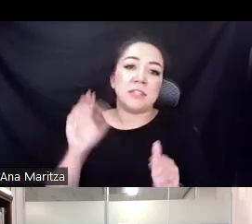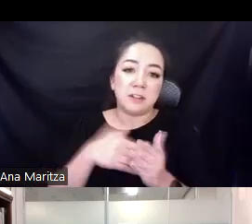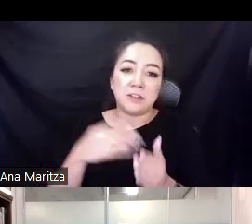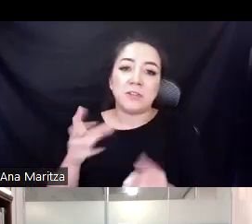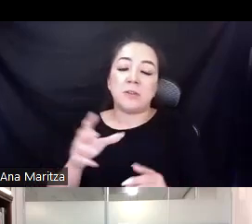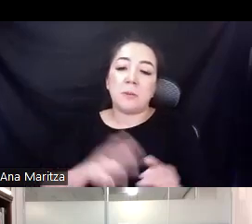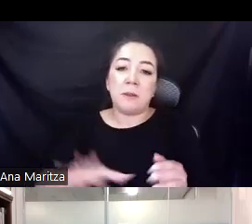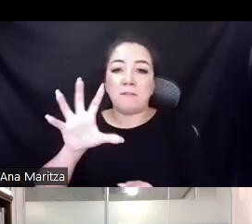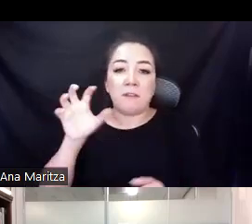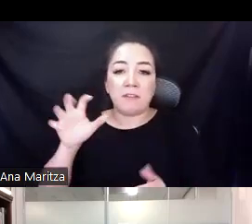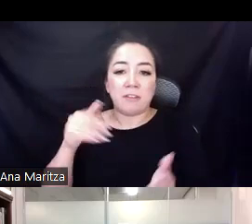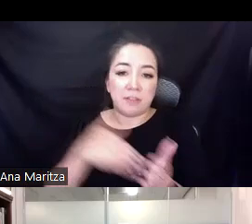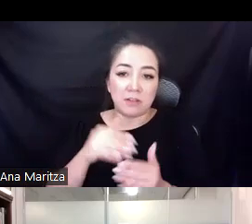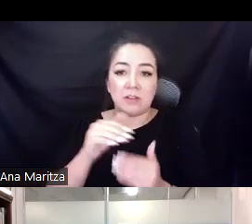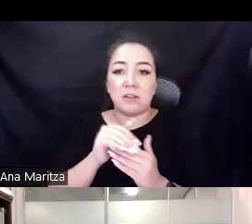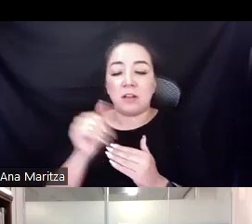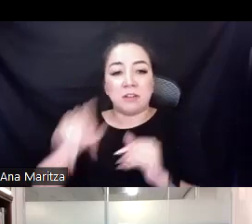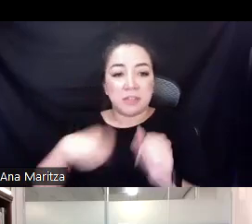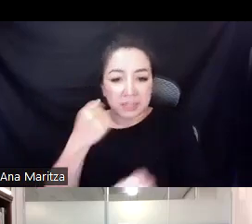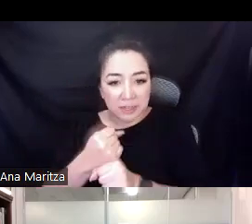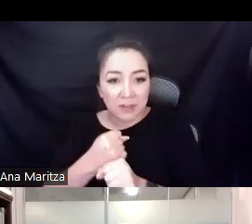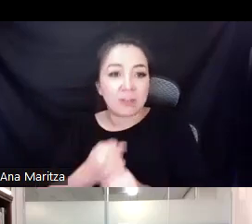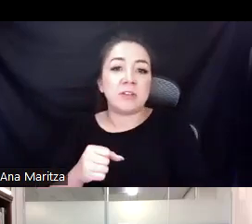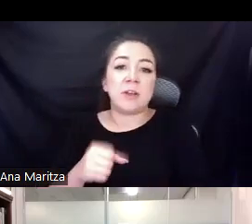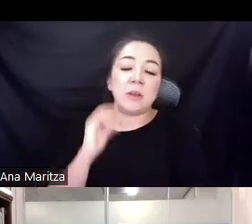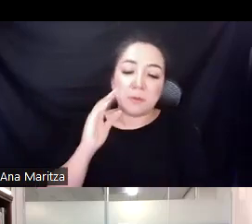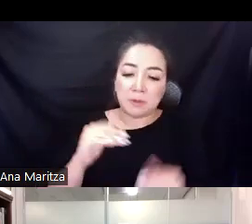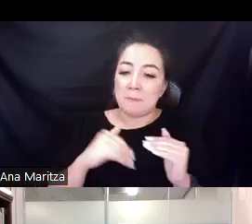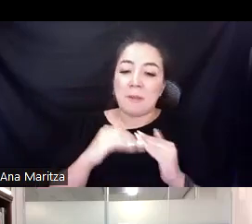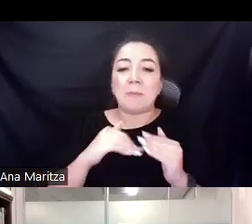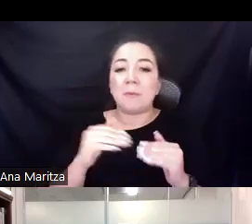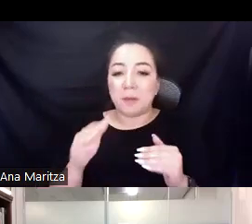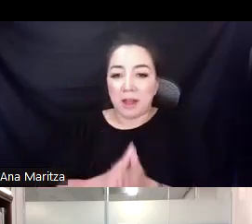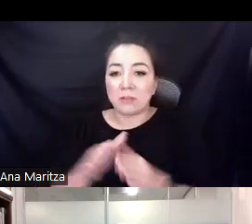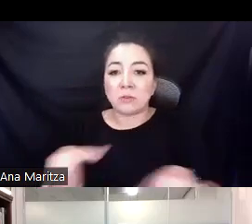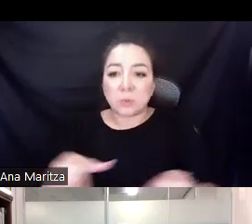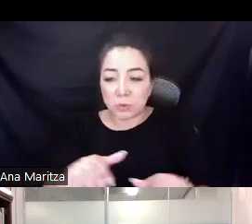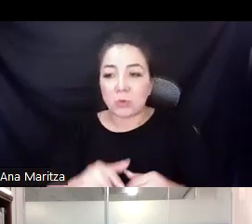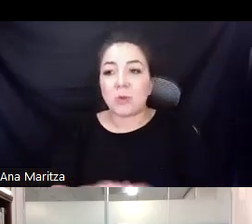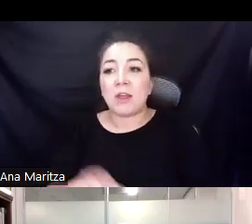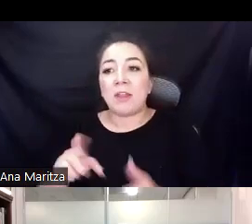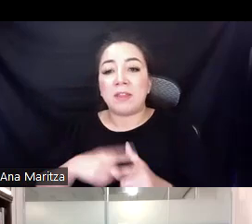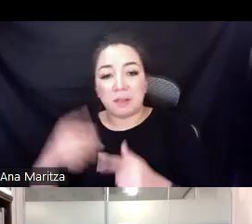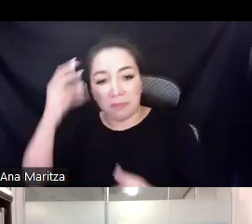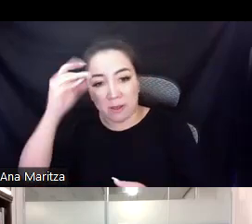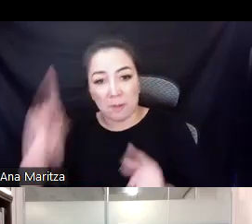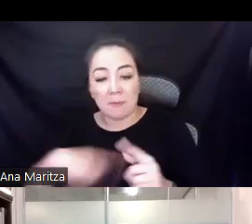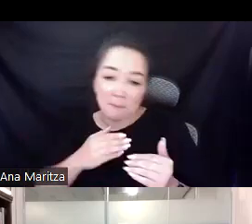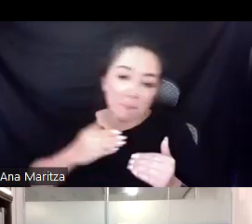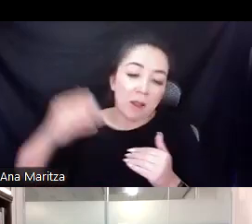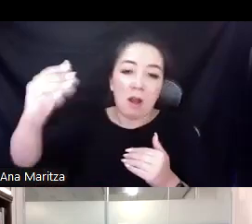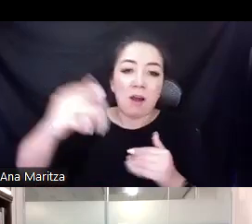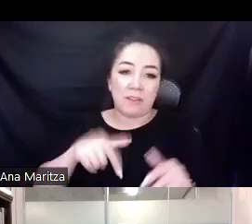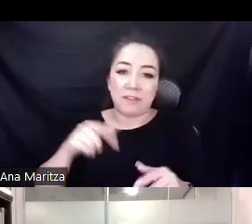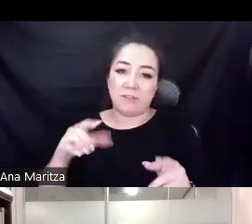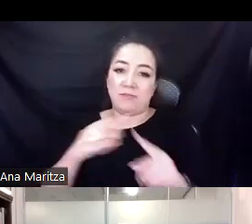year, which is what it would take to do the minimum that we're being asked to do. And then to think about beyond this crisis, because